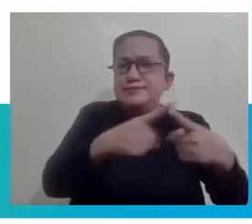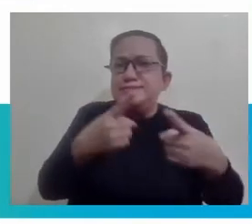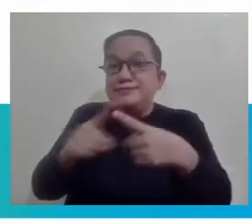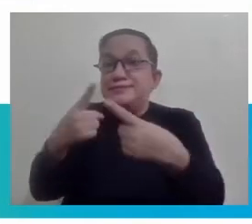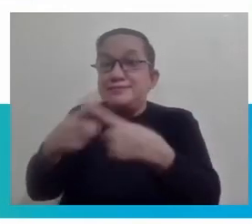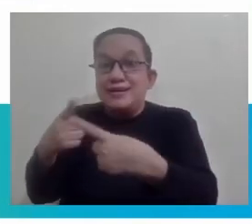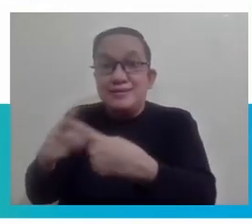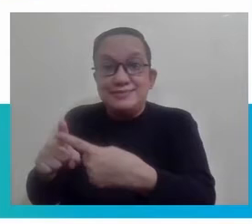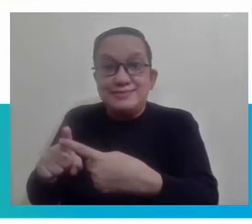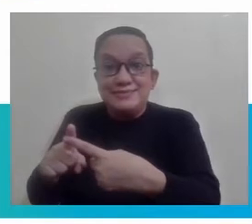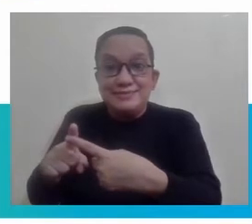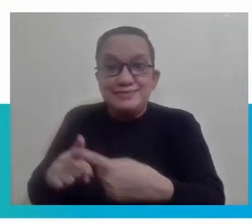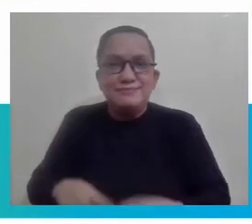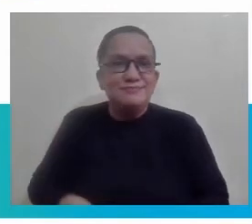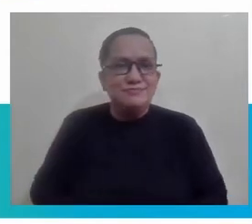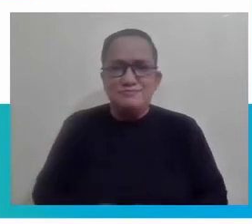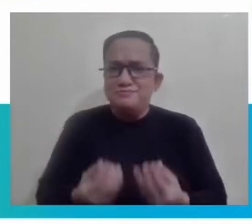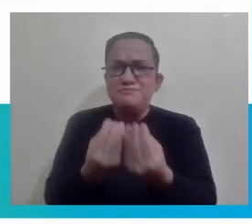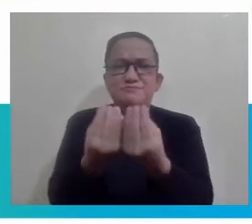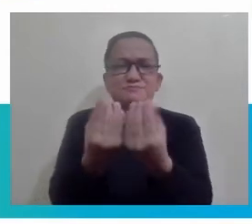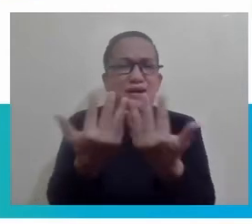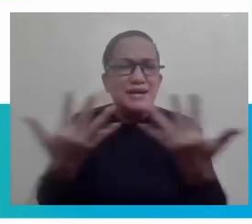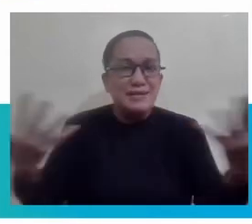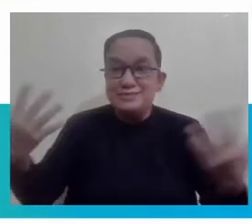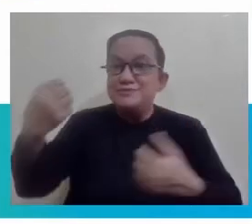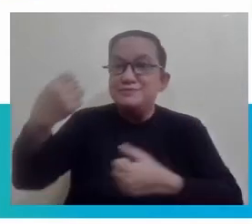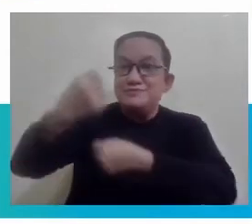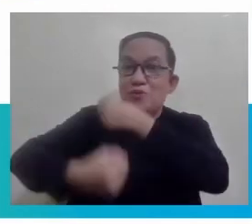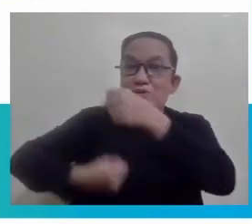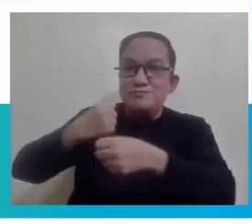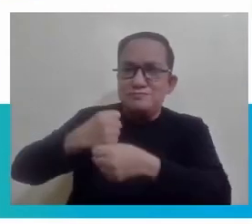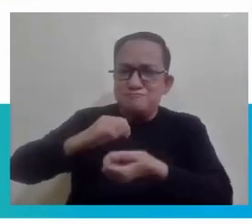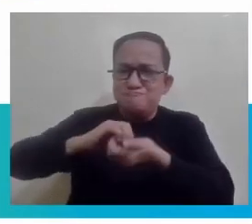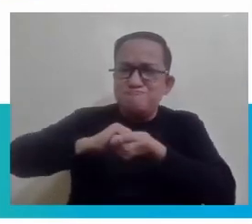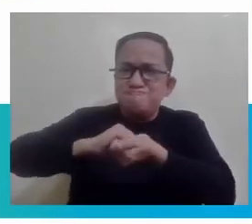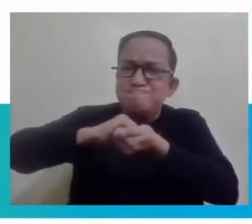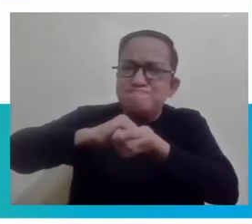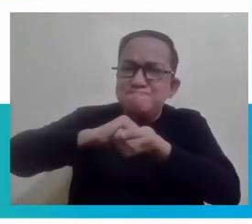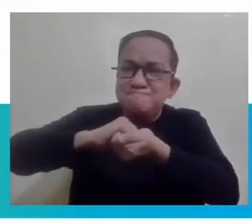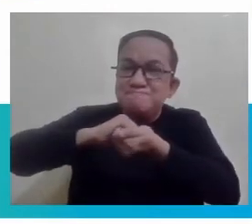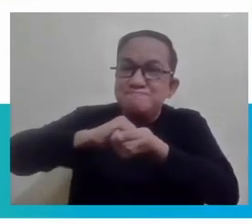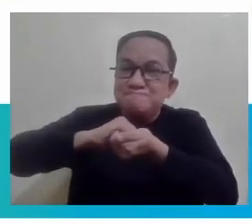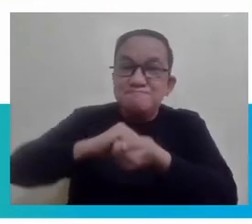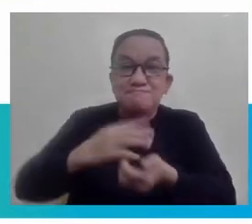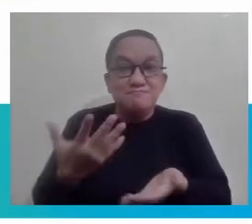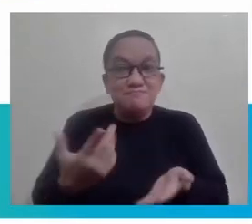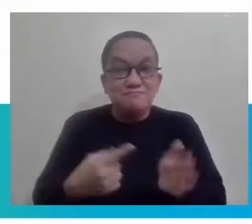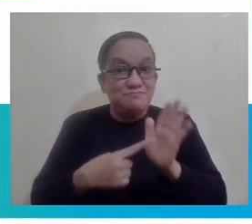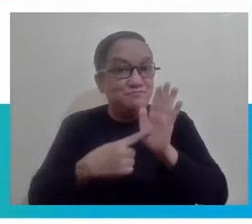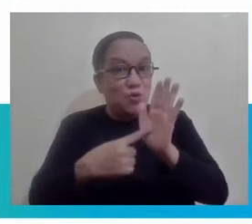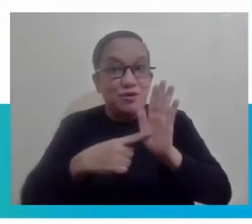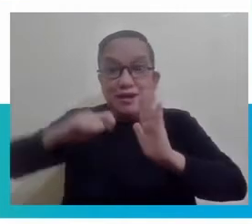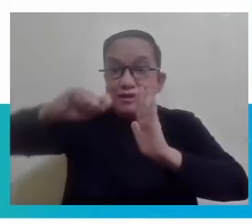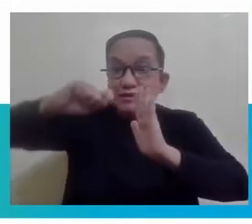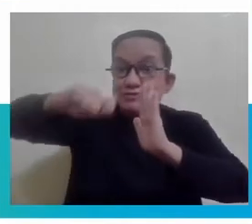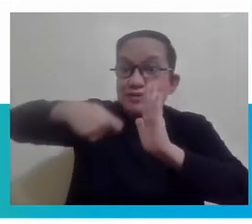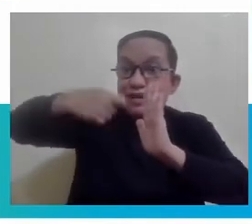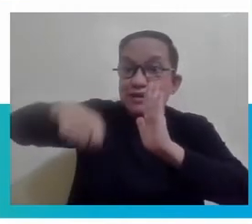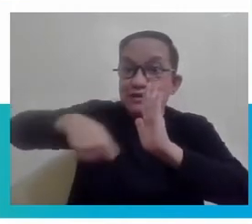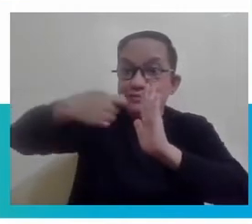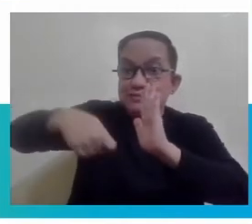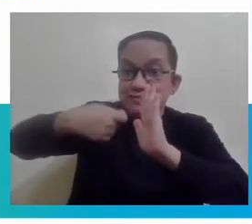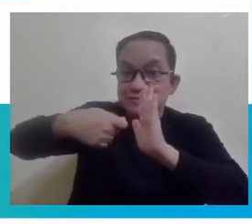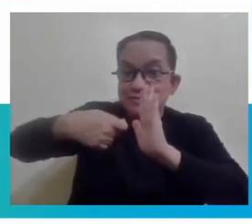on cutting-edge regional programs, such as, for example, the Coral Triangle Initiative, which